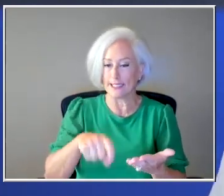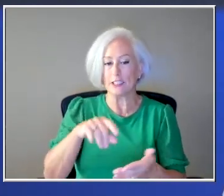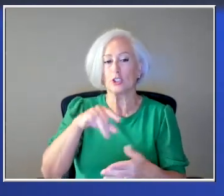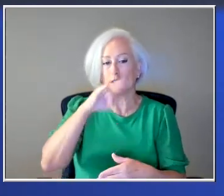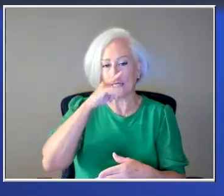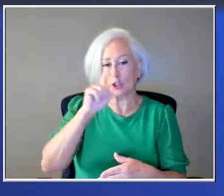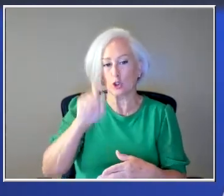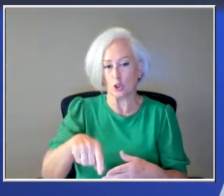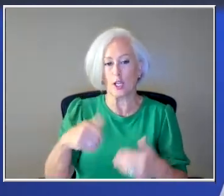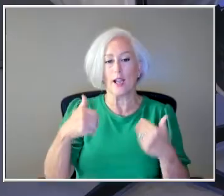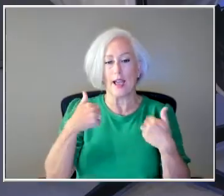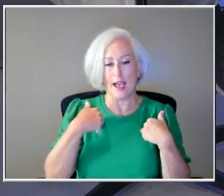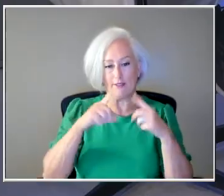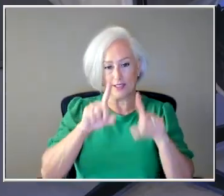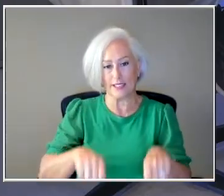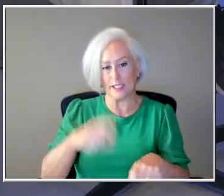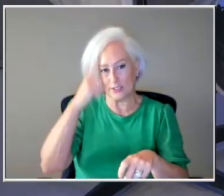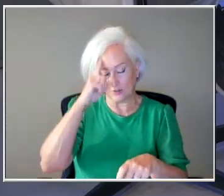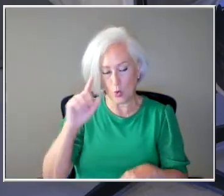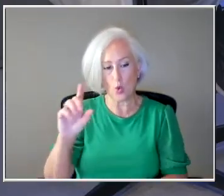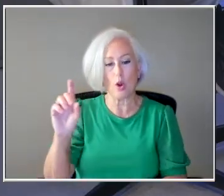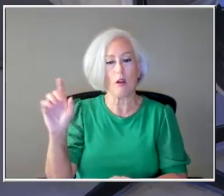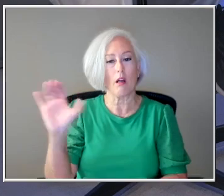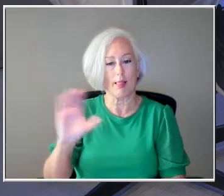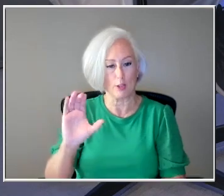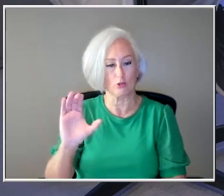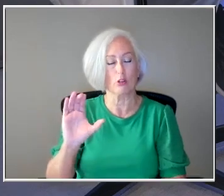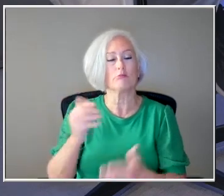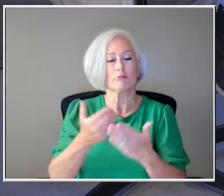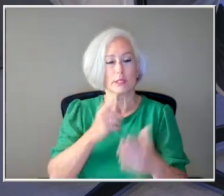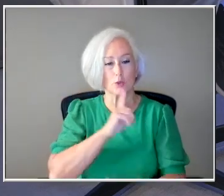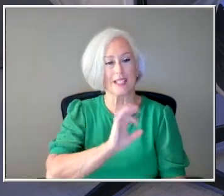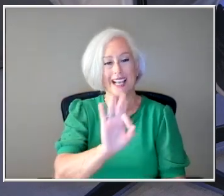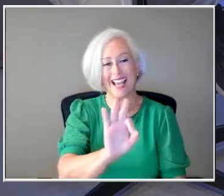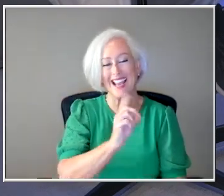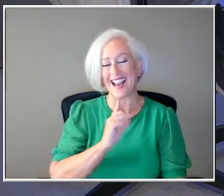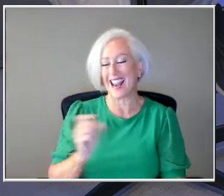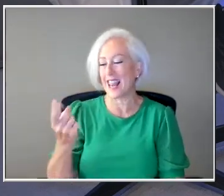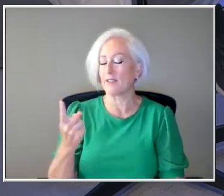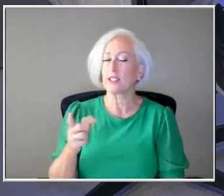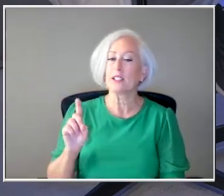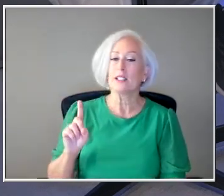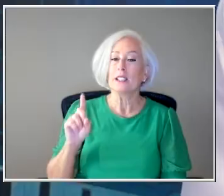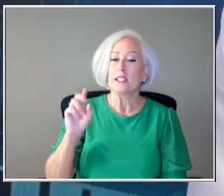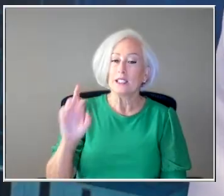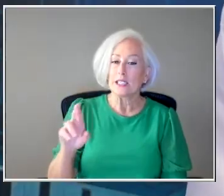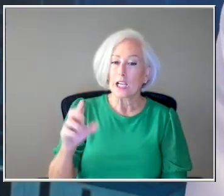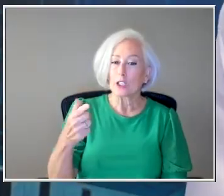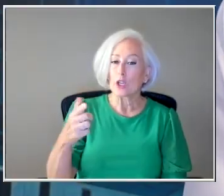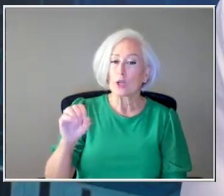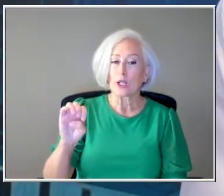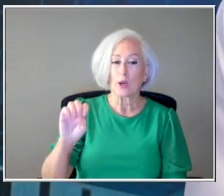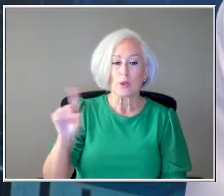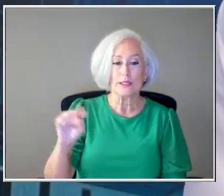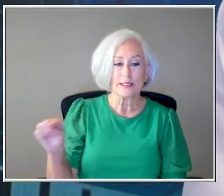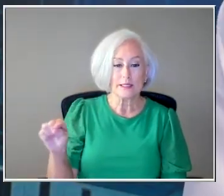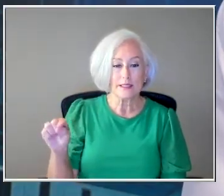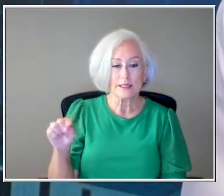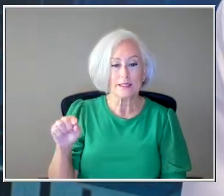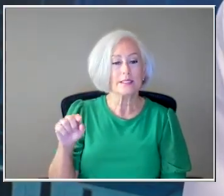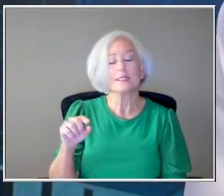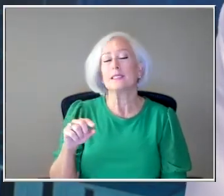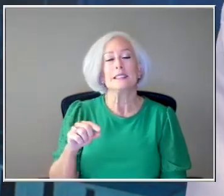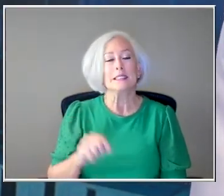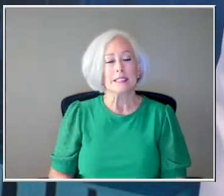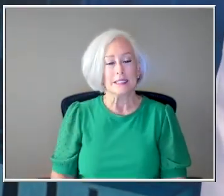9 and 11. Dr. Moriarty, what are your thoughts on universal testing? Well, I look at guidelines, and I tell my residents and